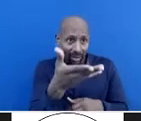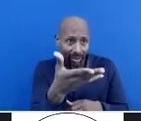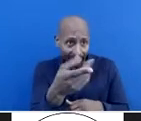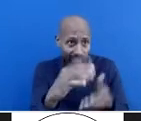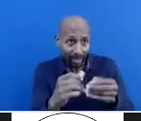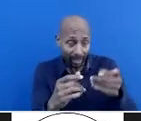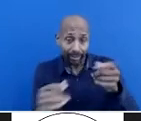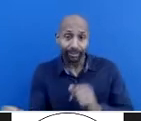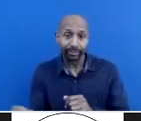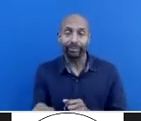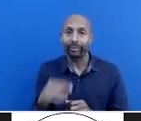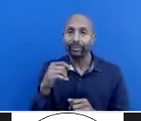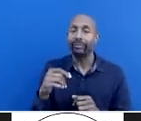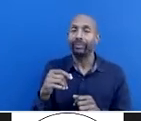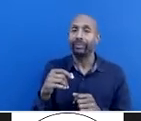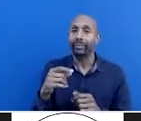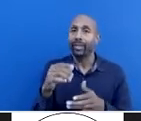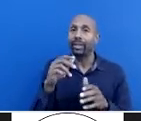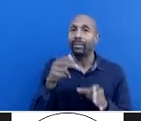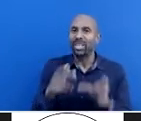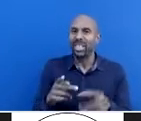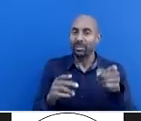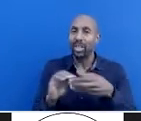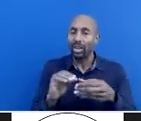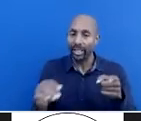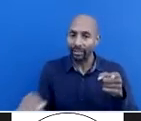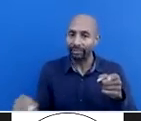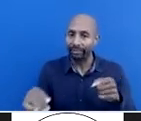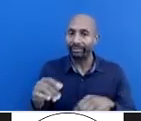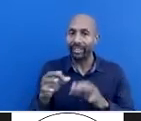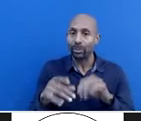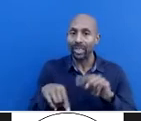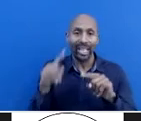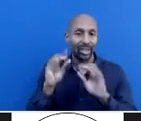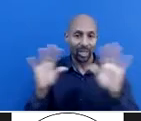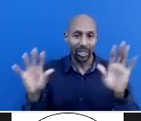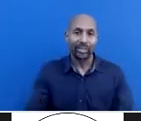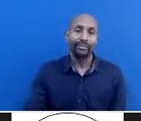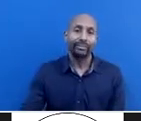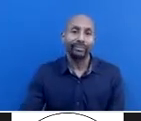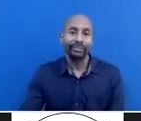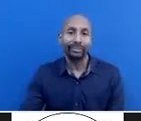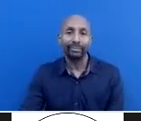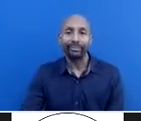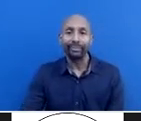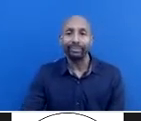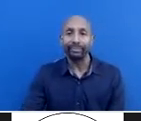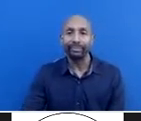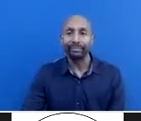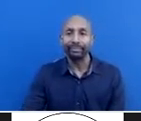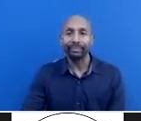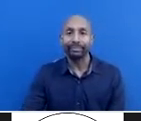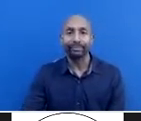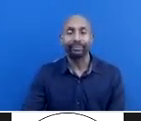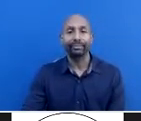is, but that just reminded me the ring shout seems to slightly like the ghost dance, which is that's my cultural reference,